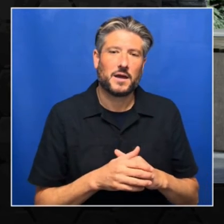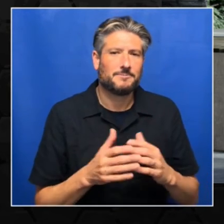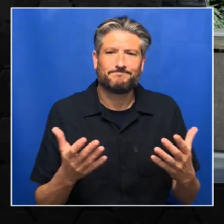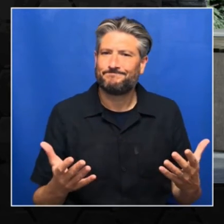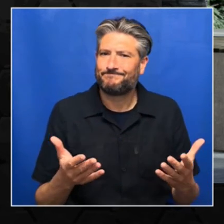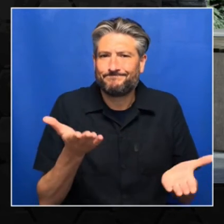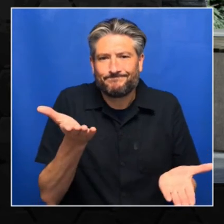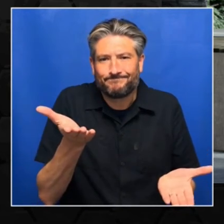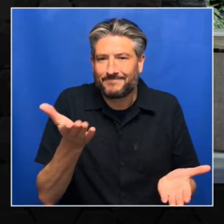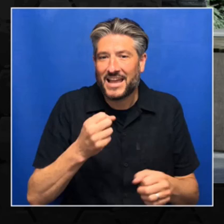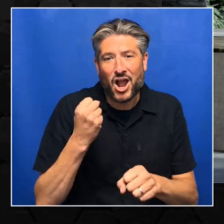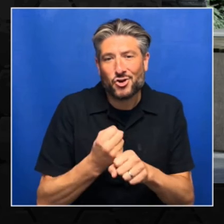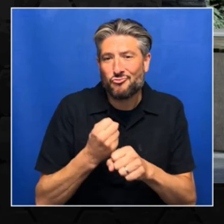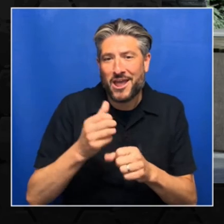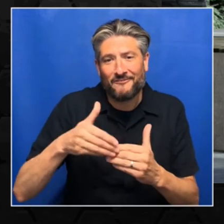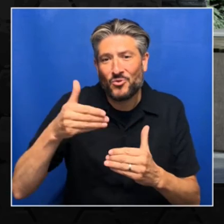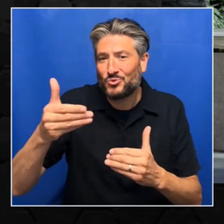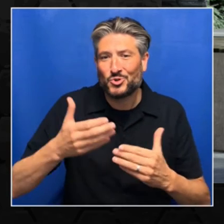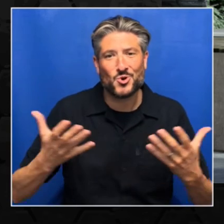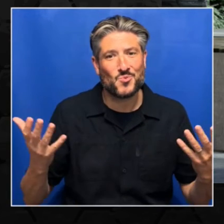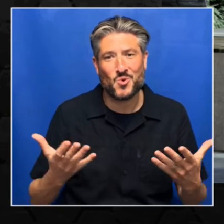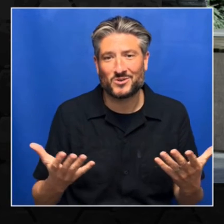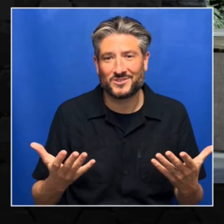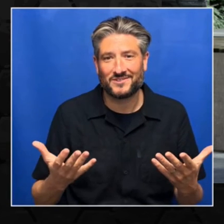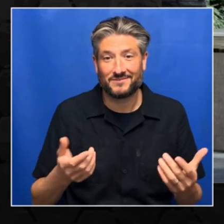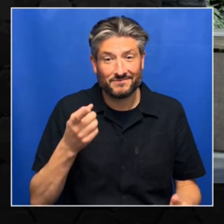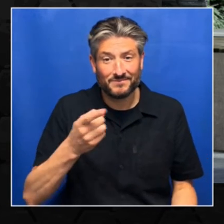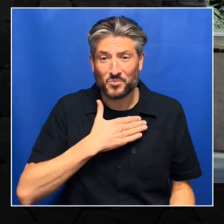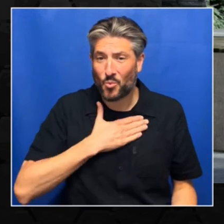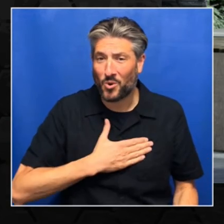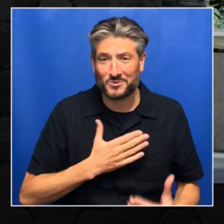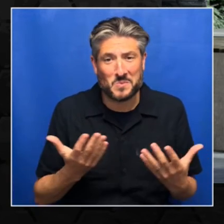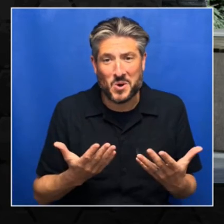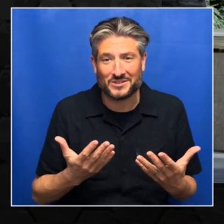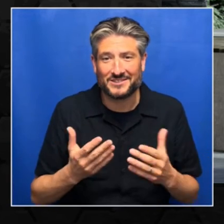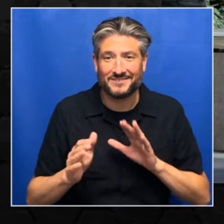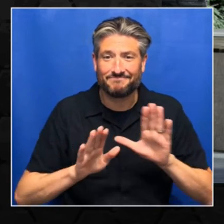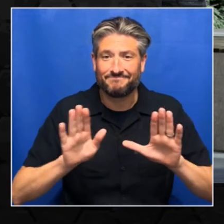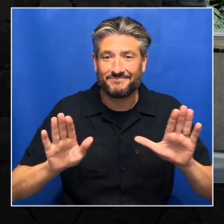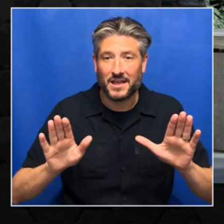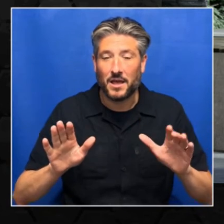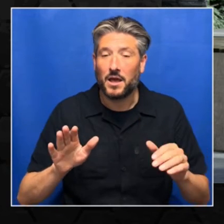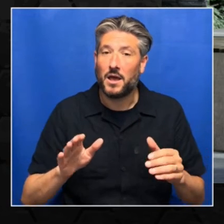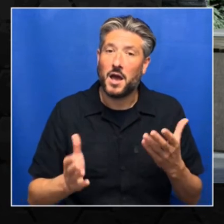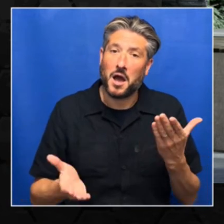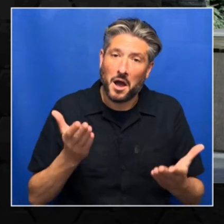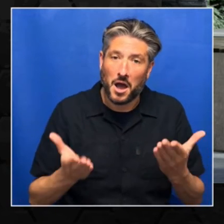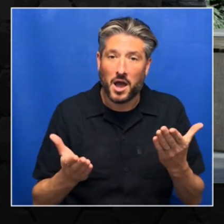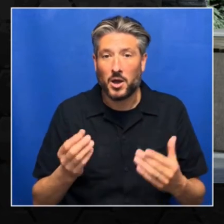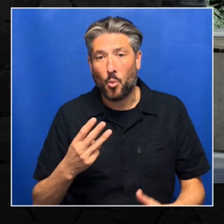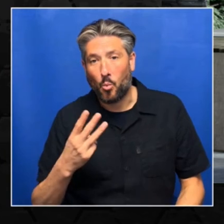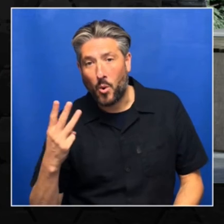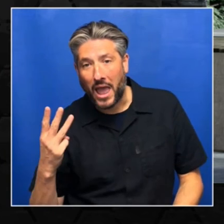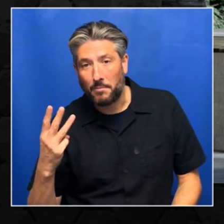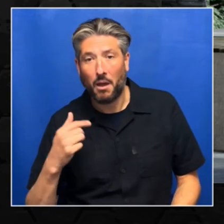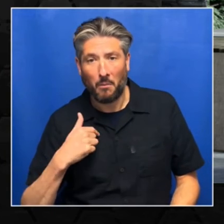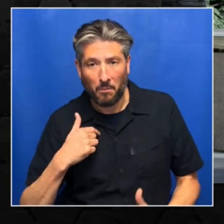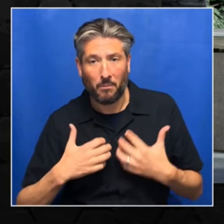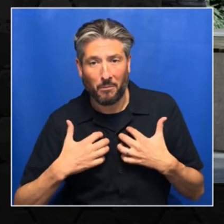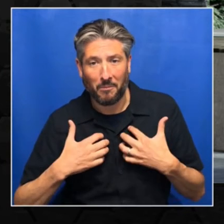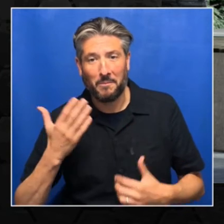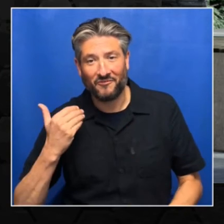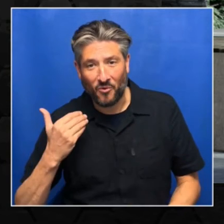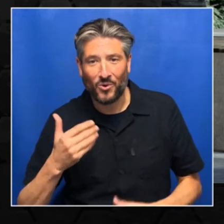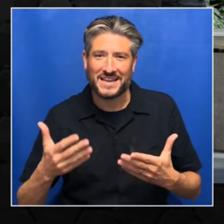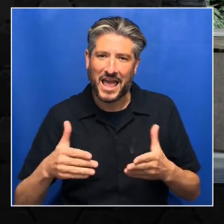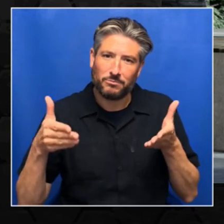choose. But for me, as I said, I jumped from web development to machine learning. Yes. Yeah,